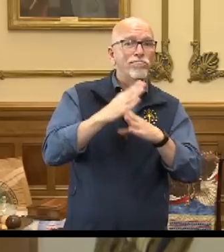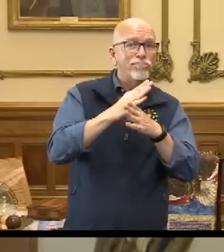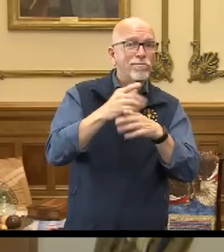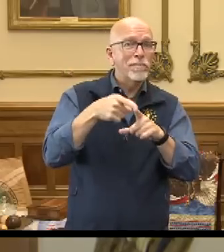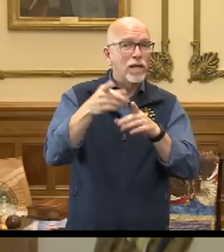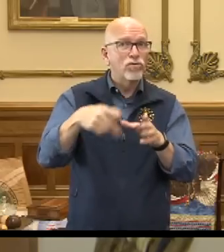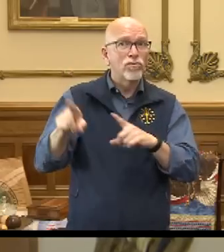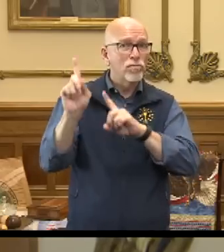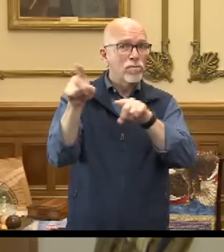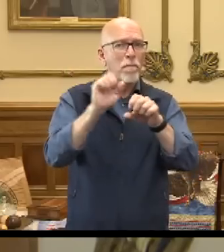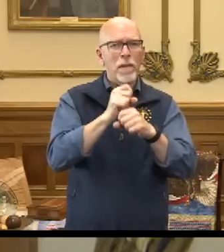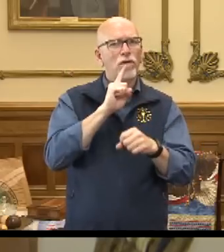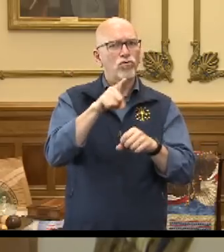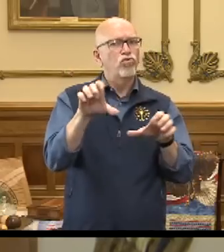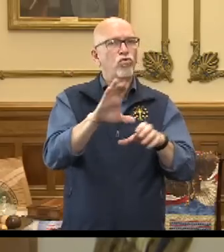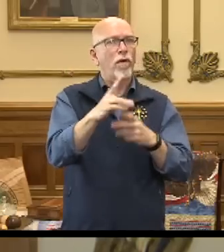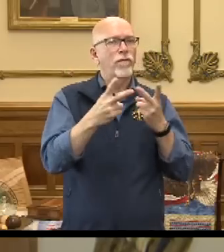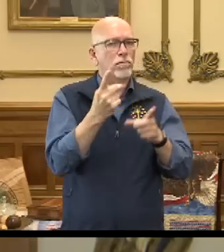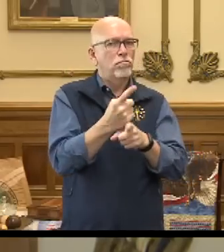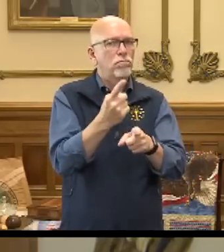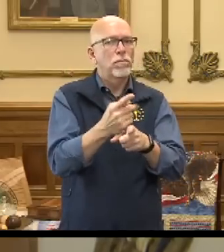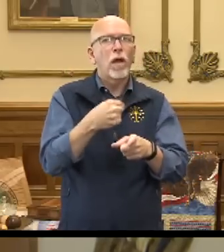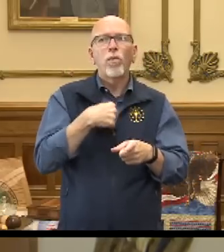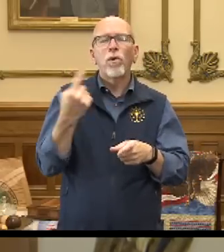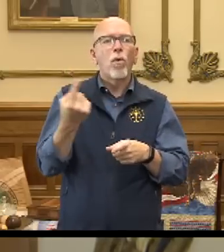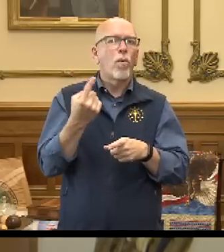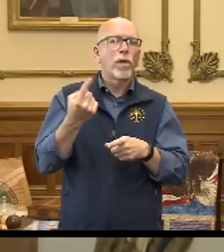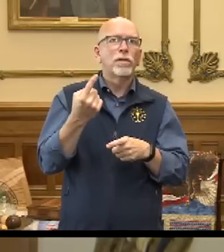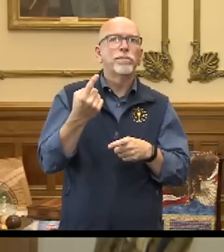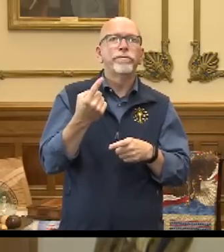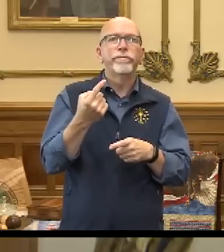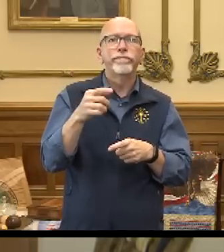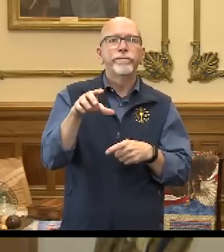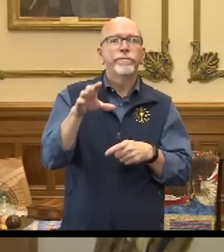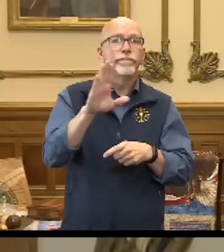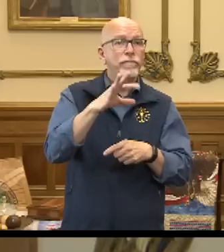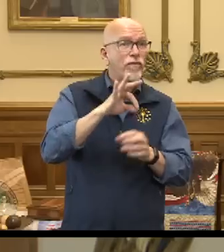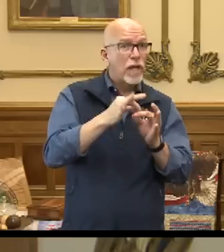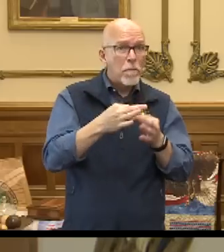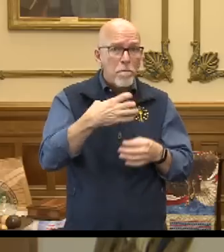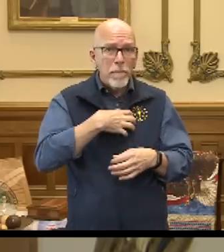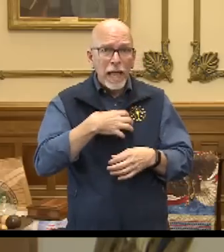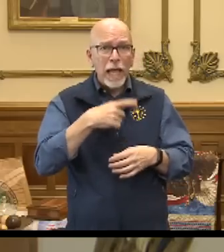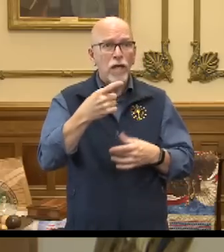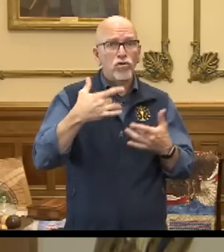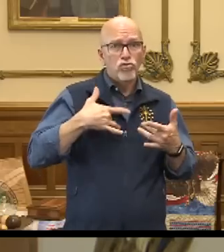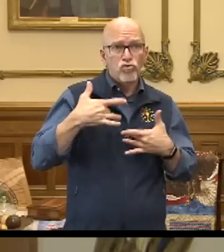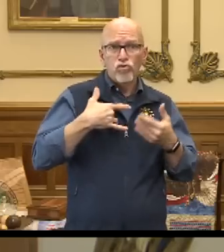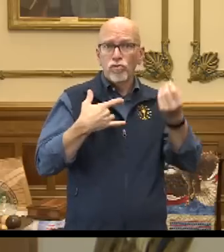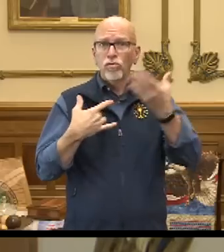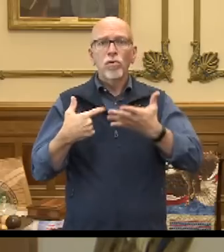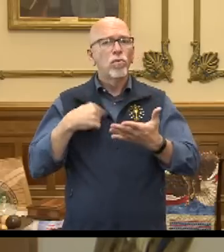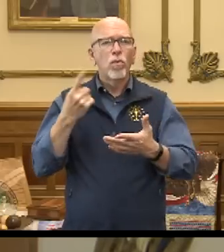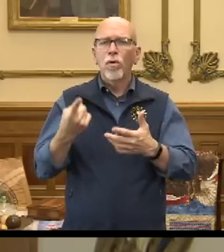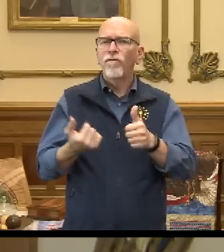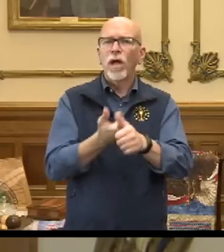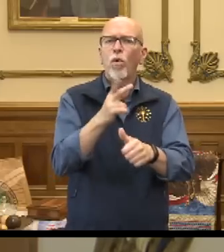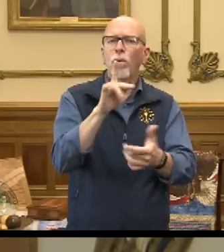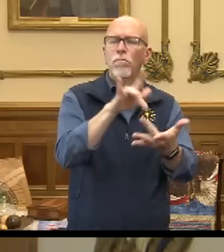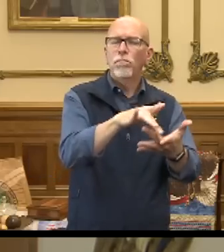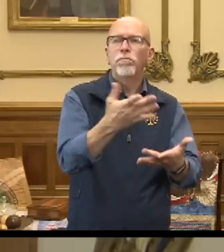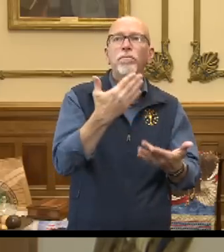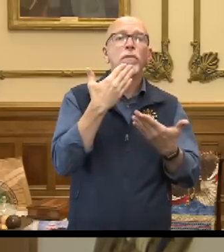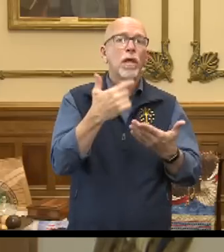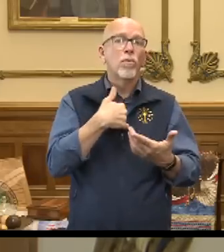they're doing visitation, and of course we always take family complaints or concerns, and we'll follow up on those. So thankfully